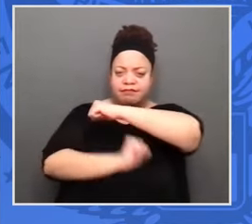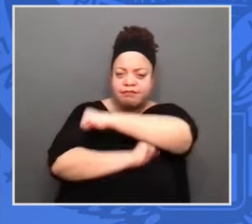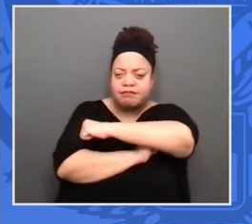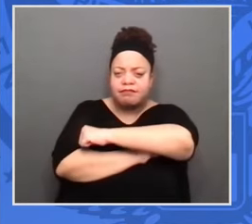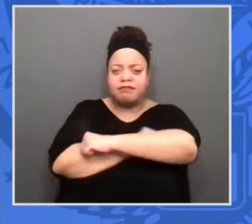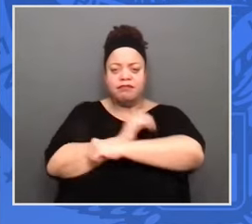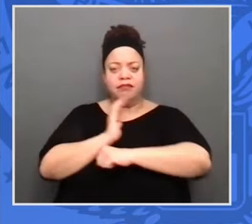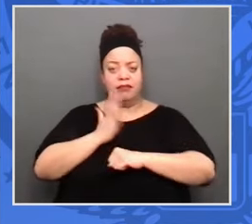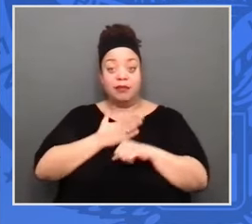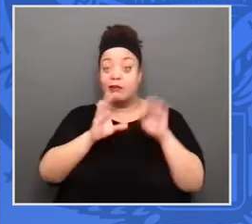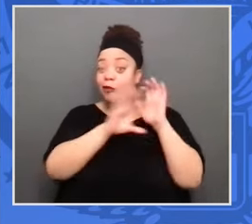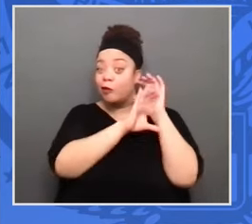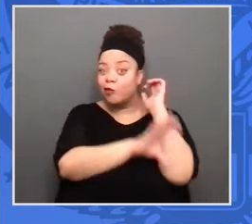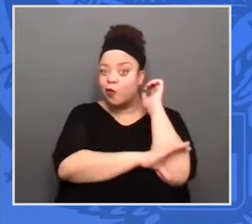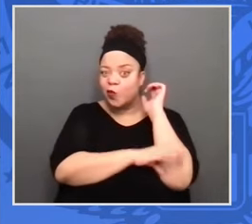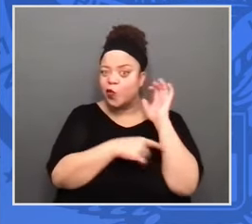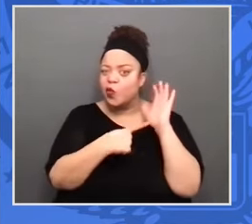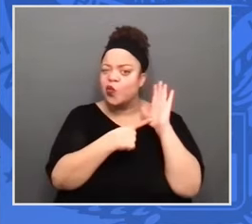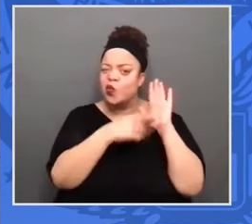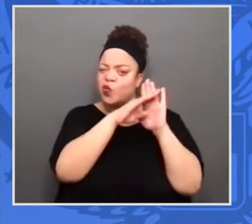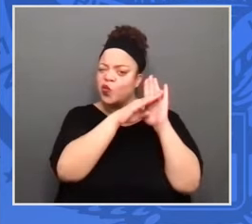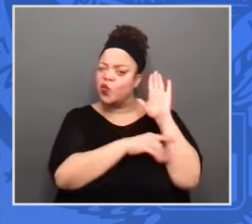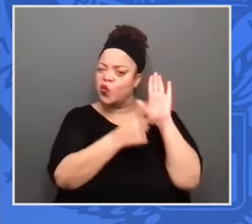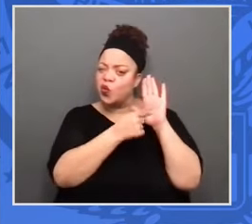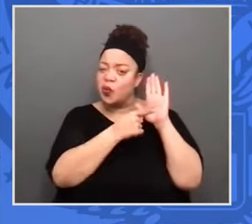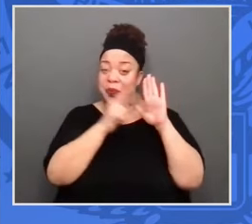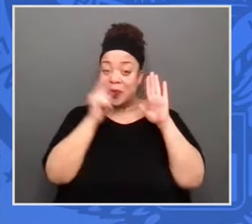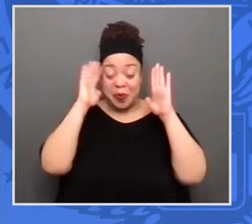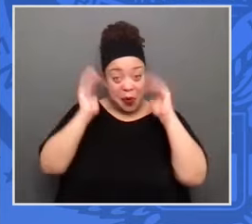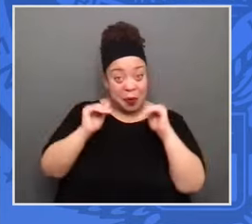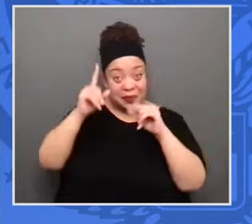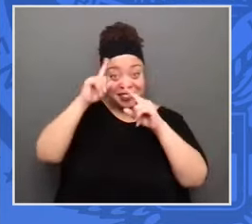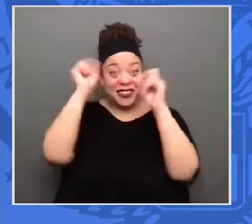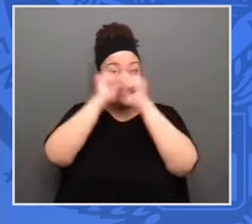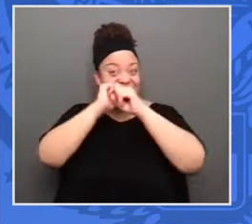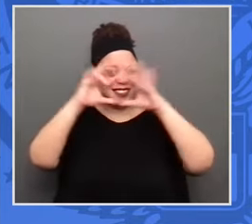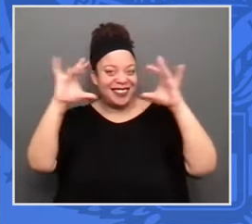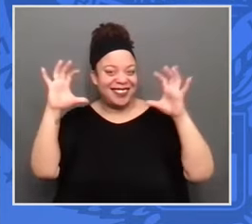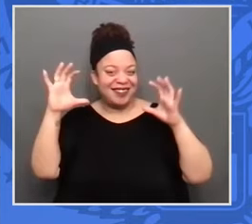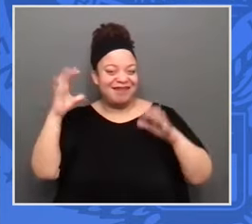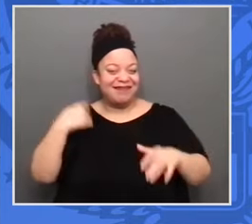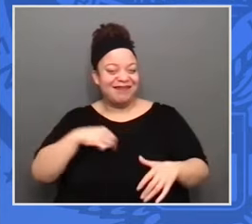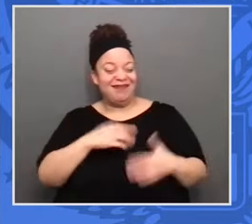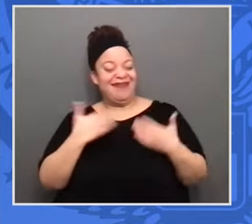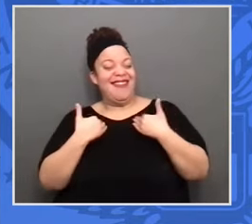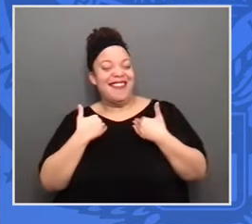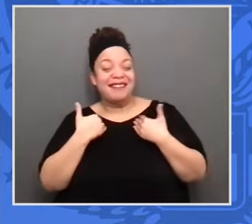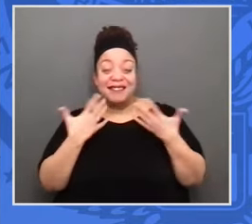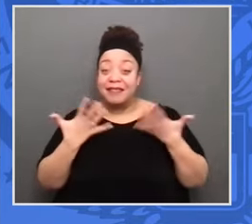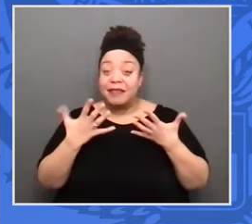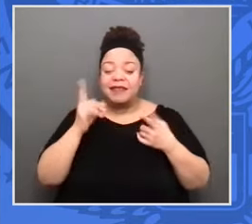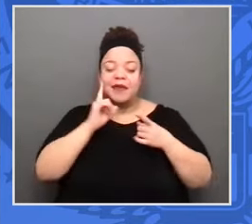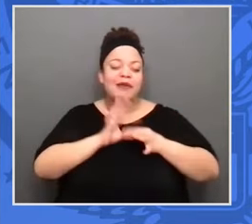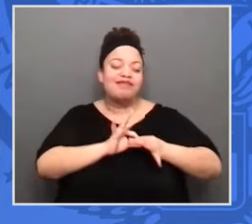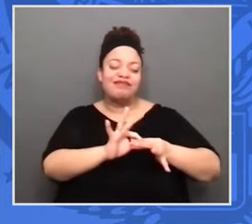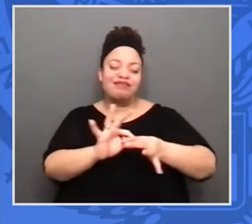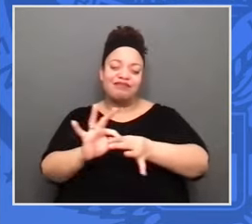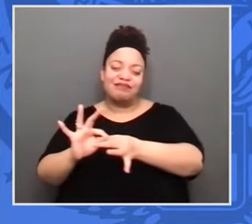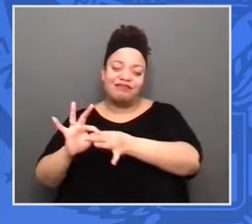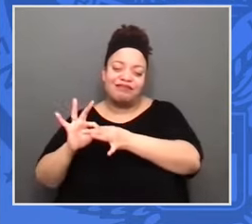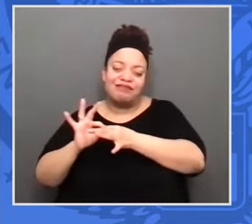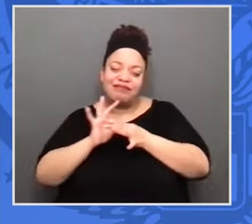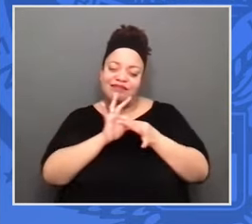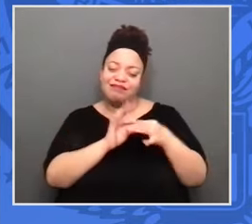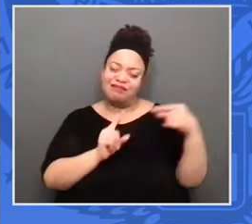we all share for a more perfect union. To some, a presidential inauguration is a tradition,